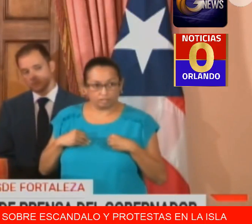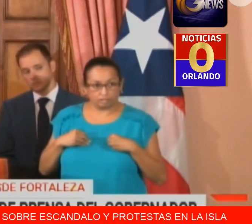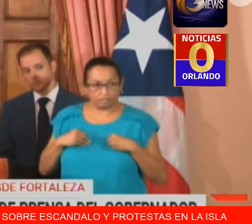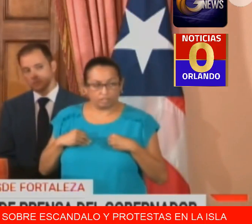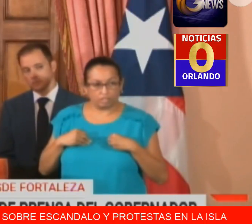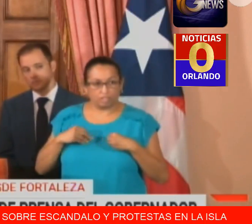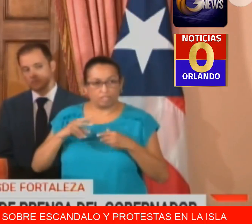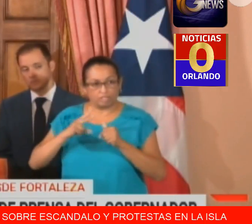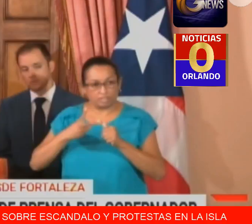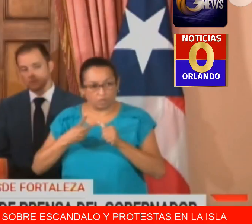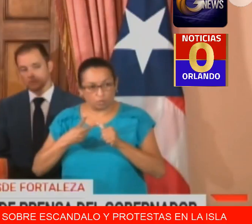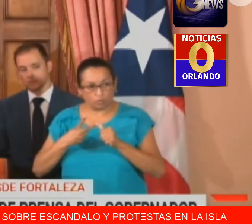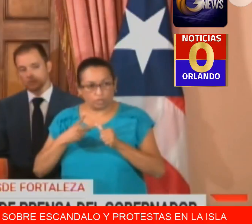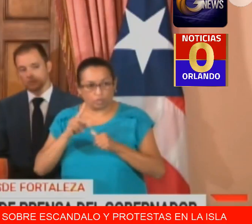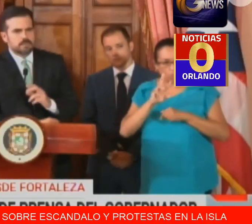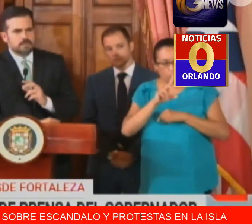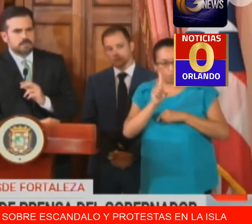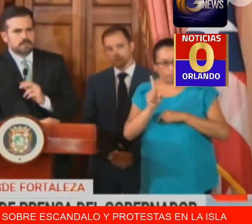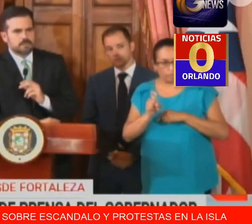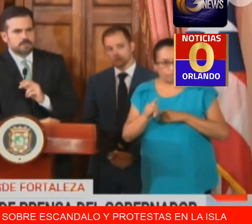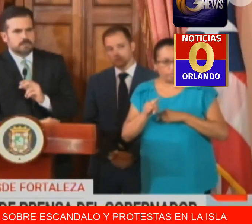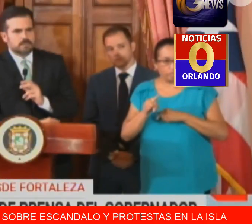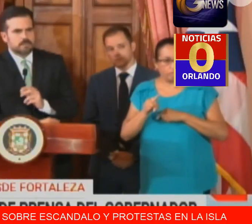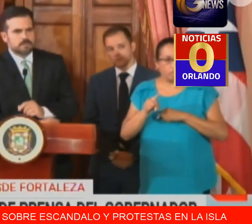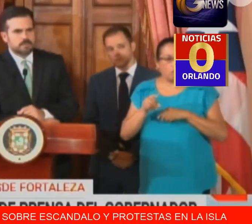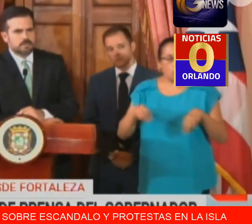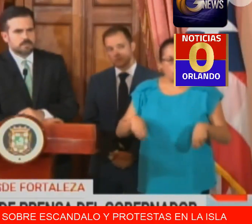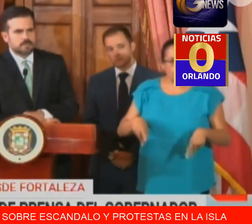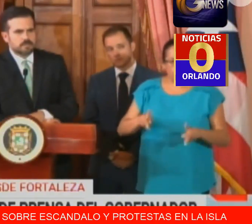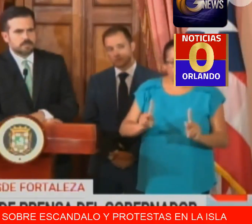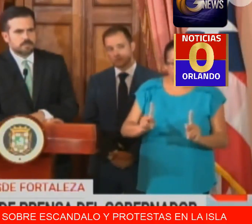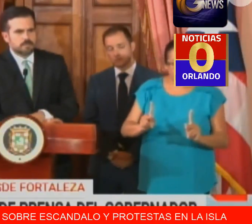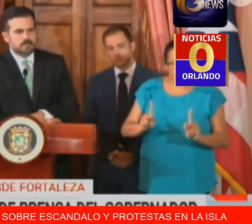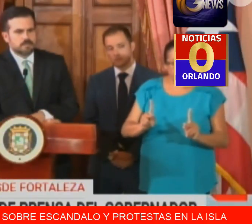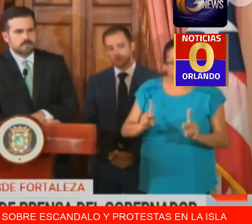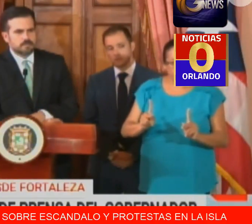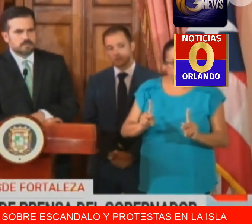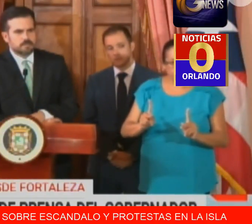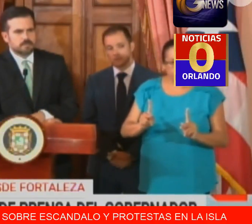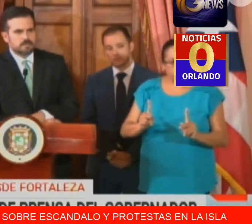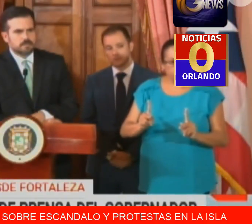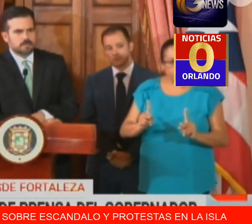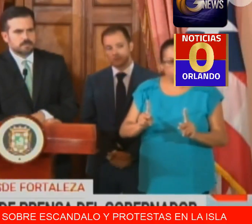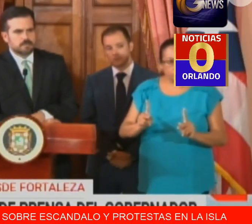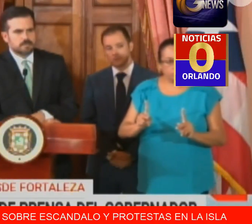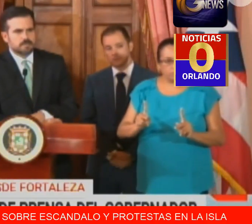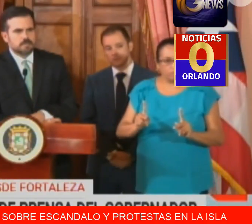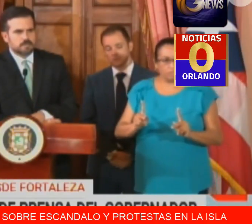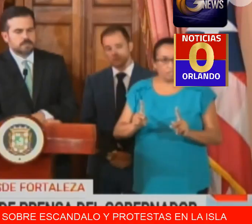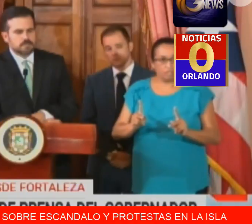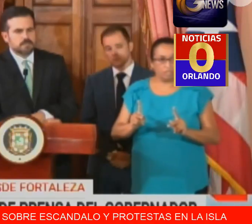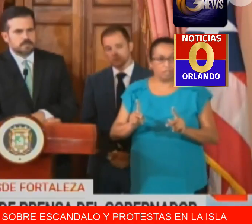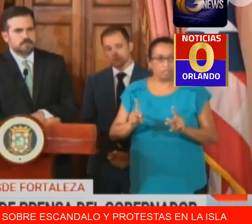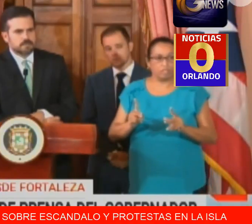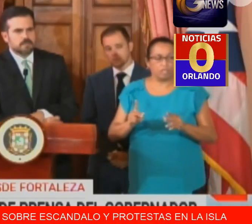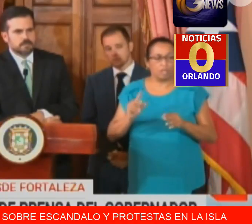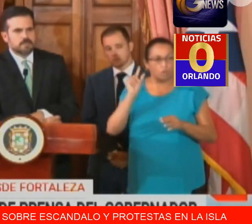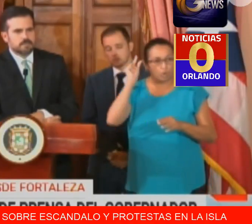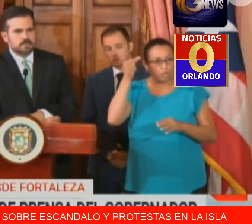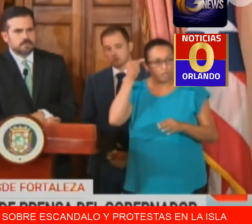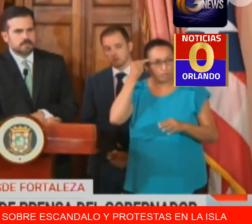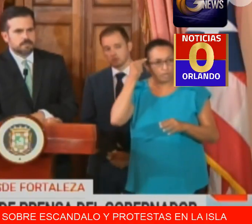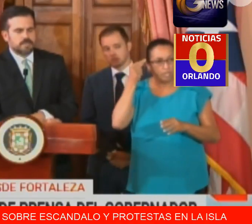the second question that I have, and I want to take the opportunity to ask you, there is a lot of mistrust. As you know, the government